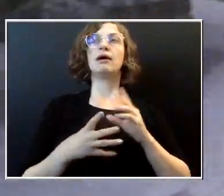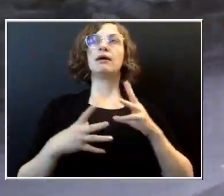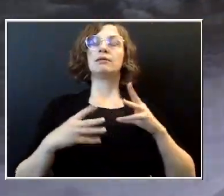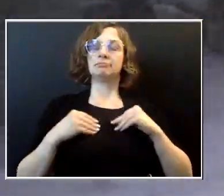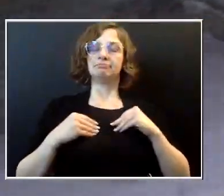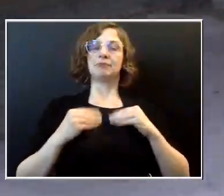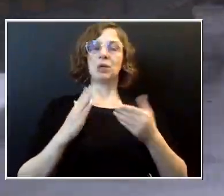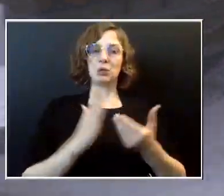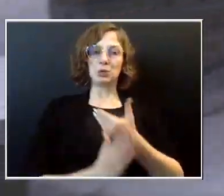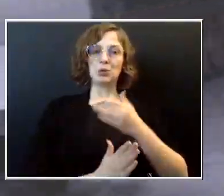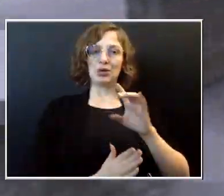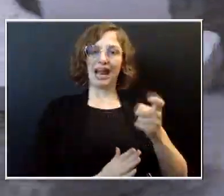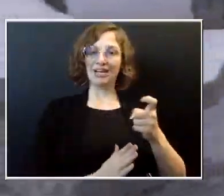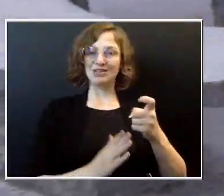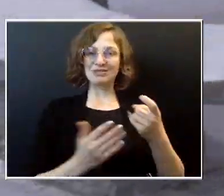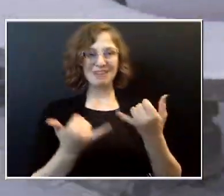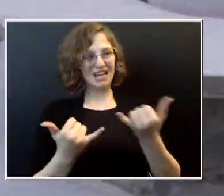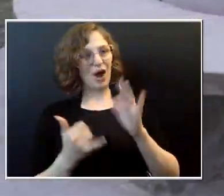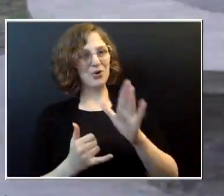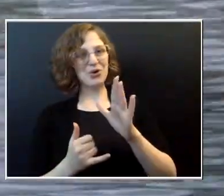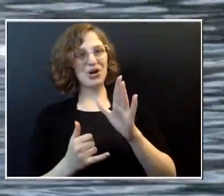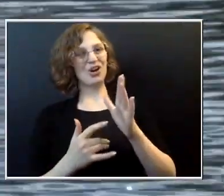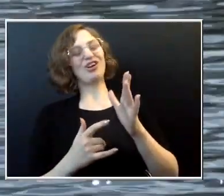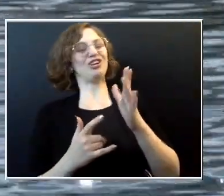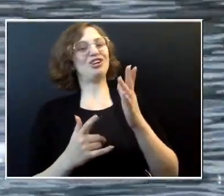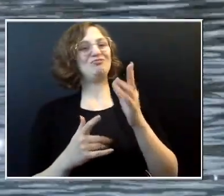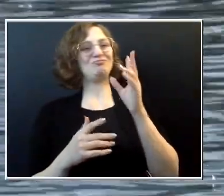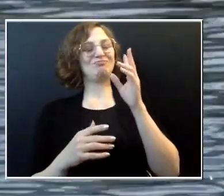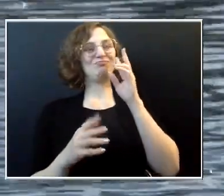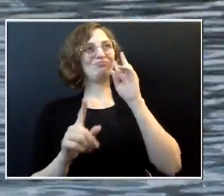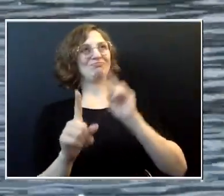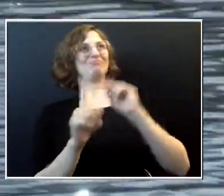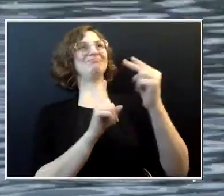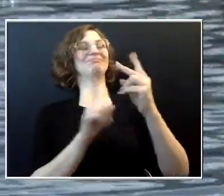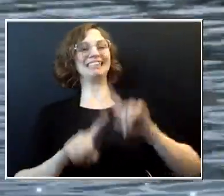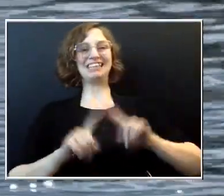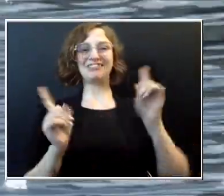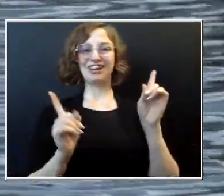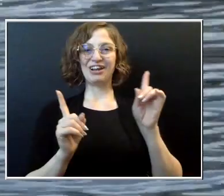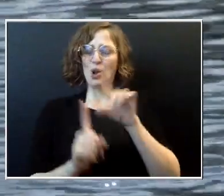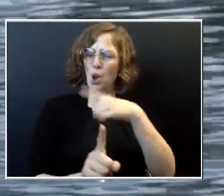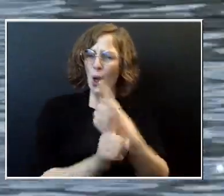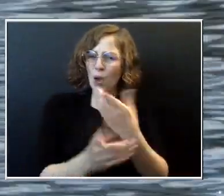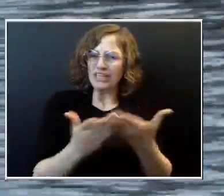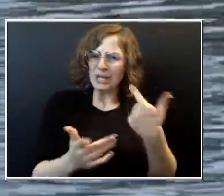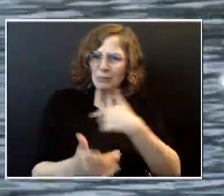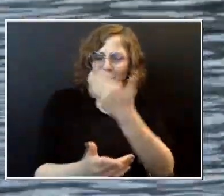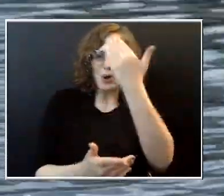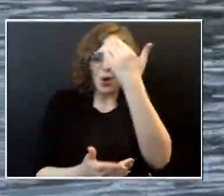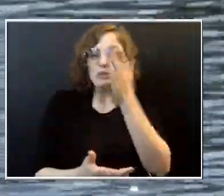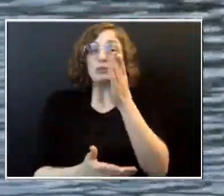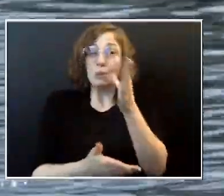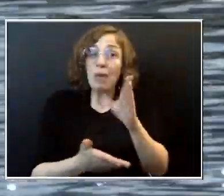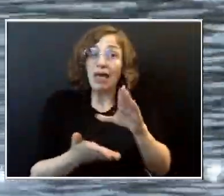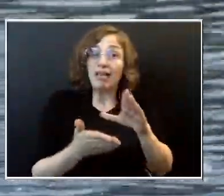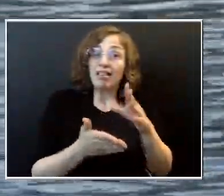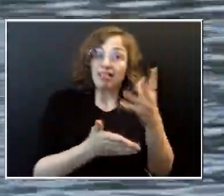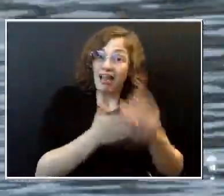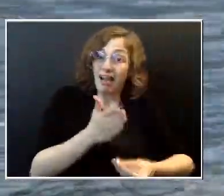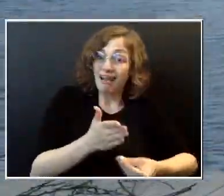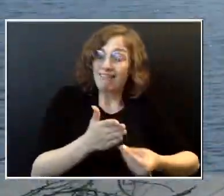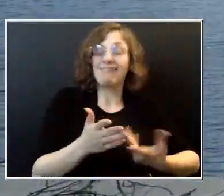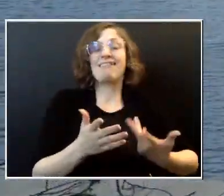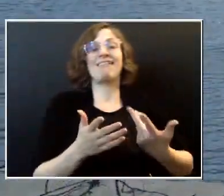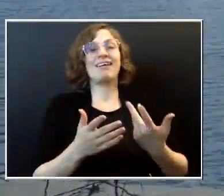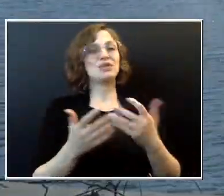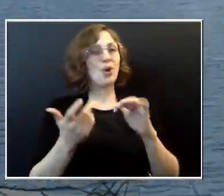a new view. The only thing we know is that we're going to die. How do you make the most of what you have right now? How do you grow where you're standing?